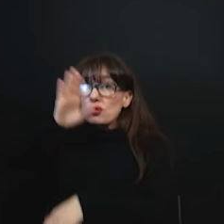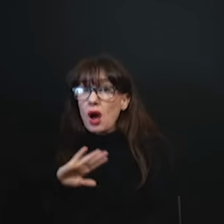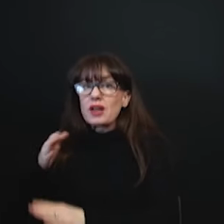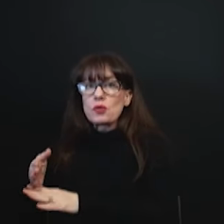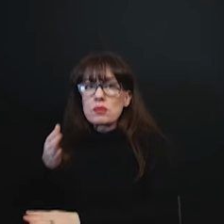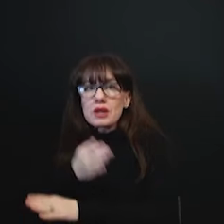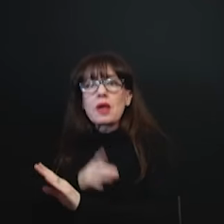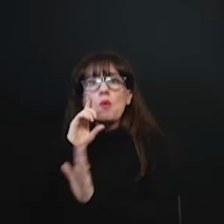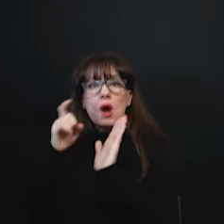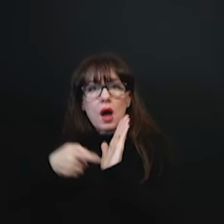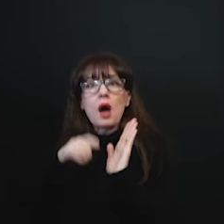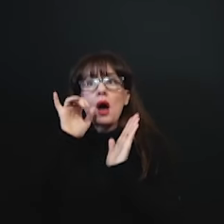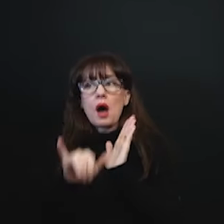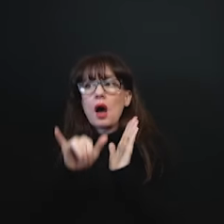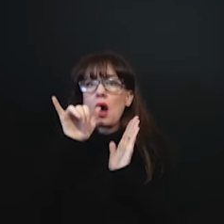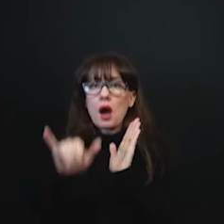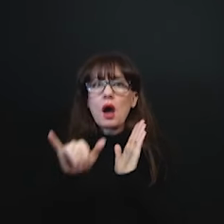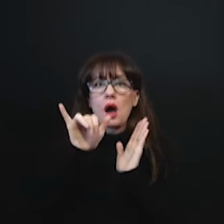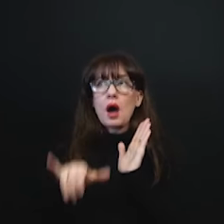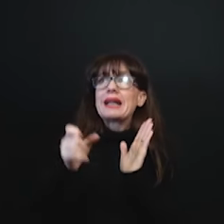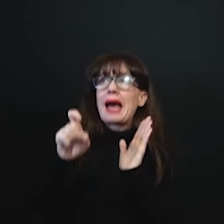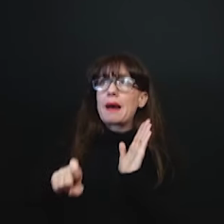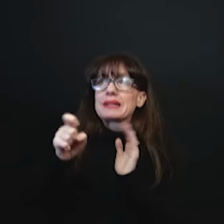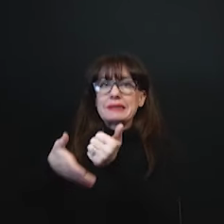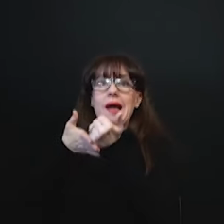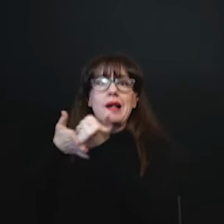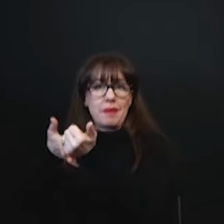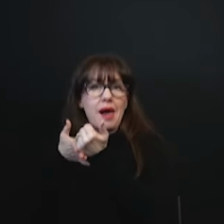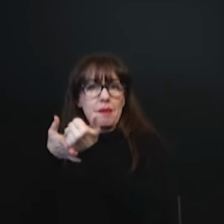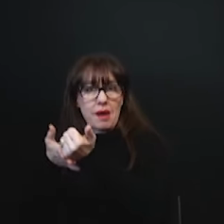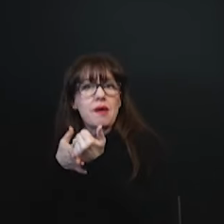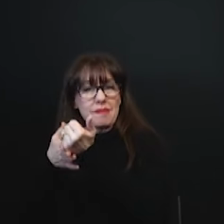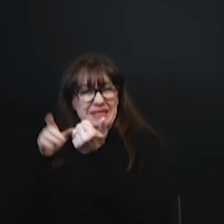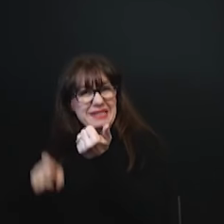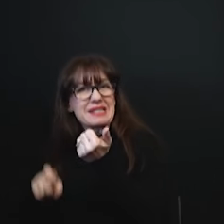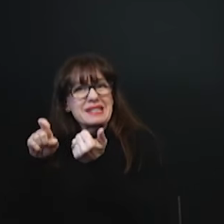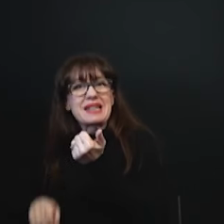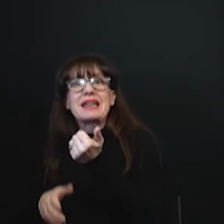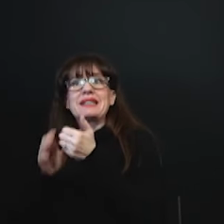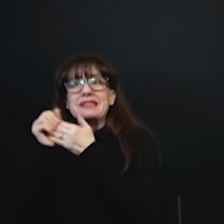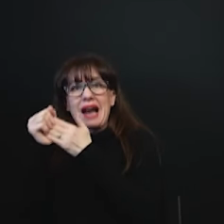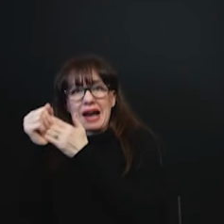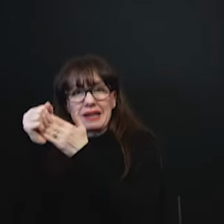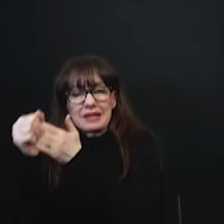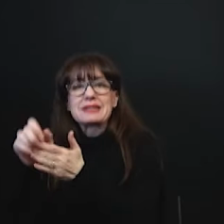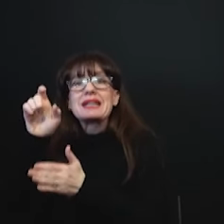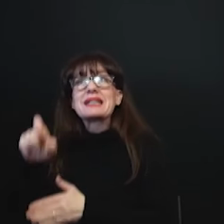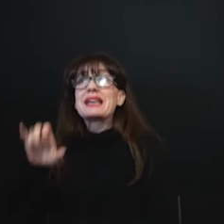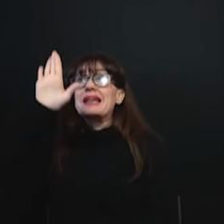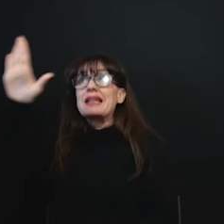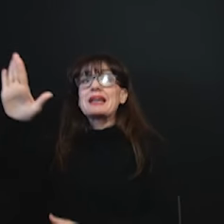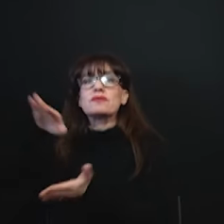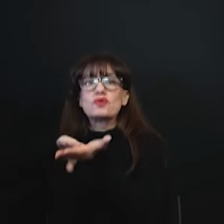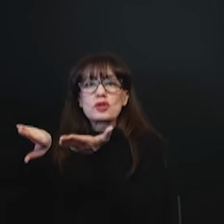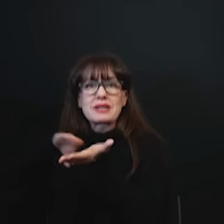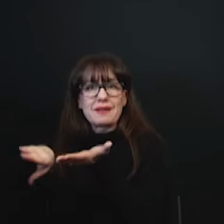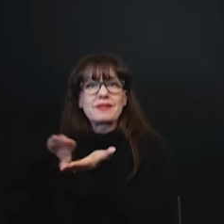increasingly recognizing how much you need his help, how much you need his guidance, how much you need his